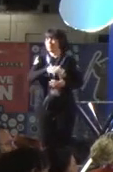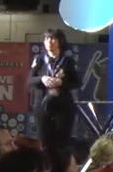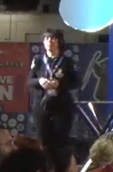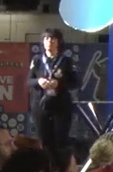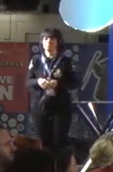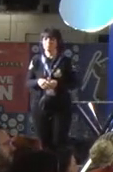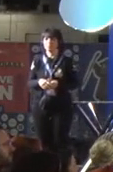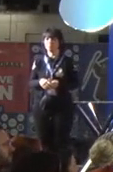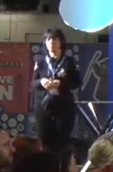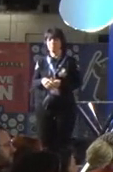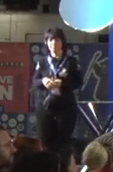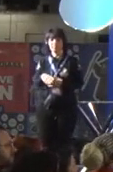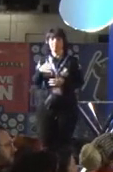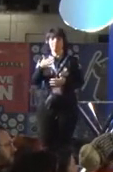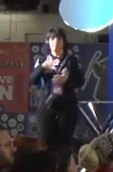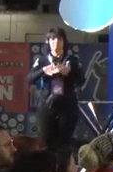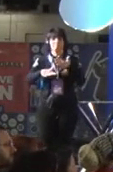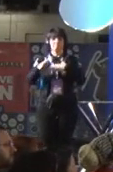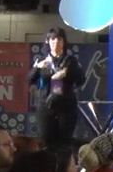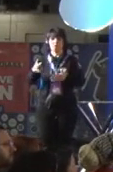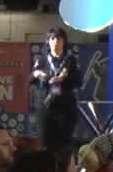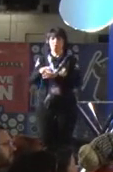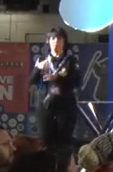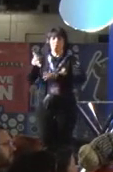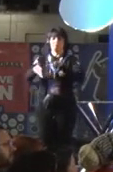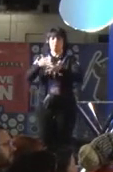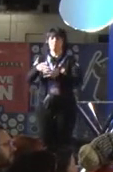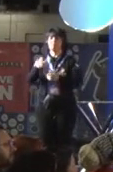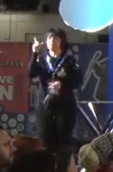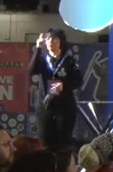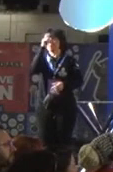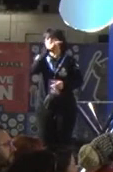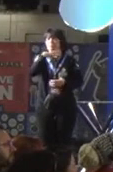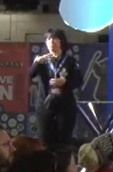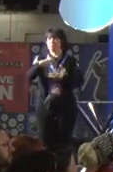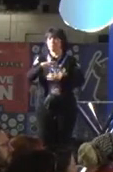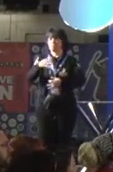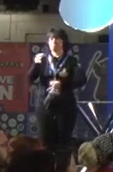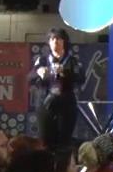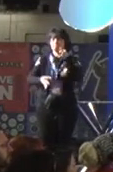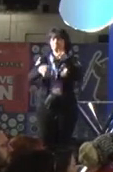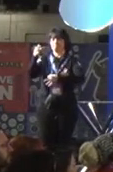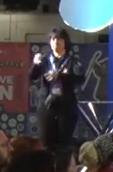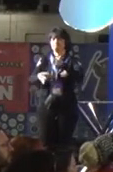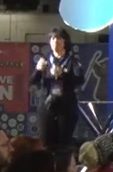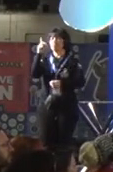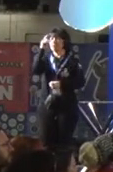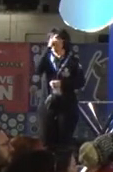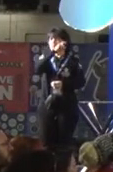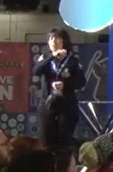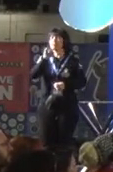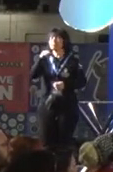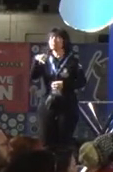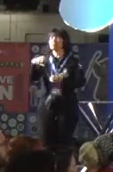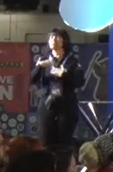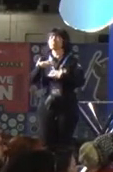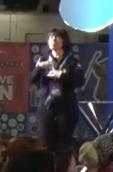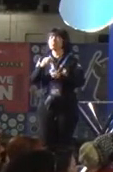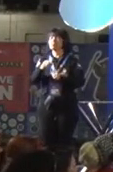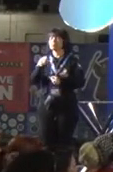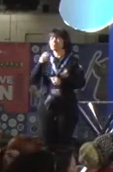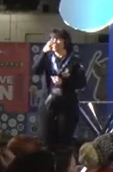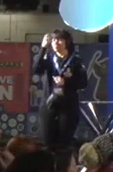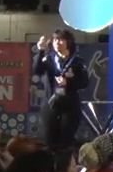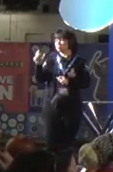there are any easy answers. It's hard to feel judged. It's hard to feel like people don't want you or they don't like